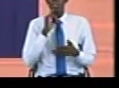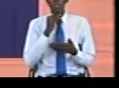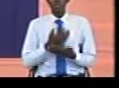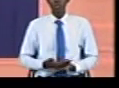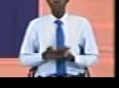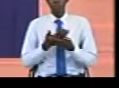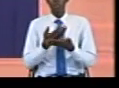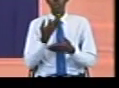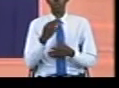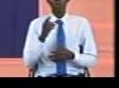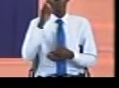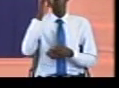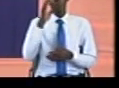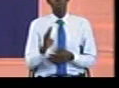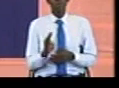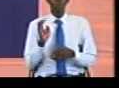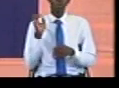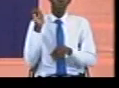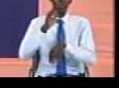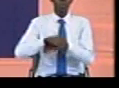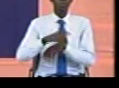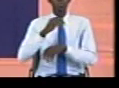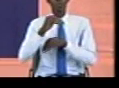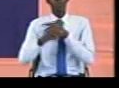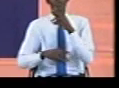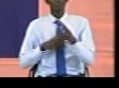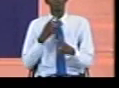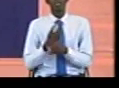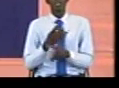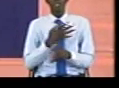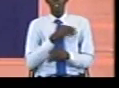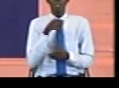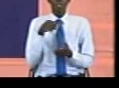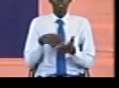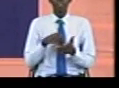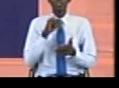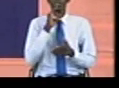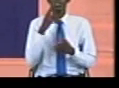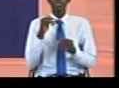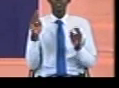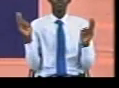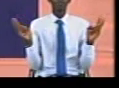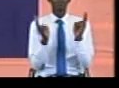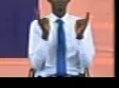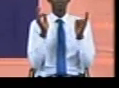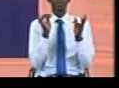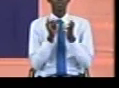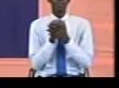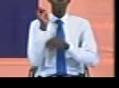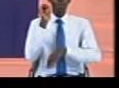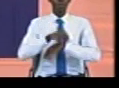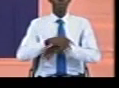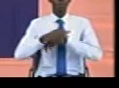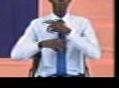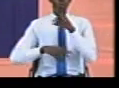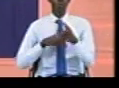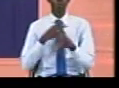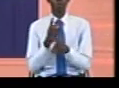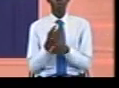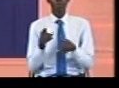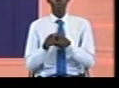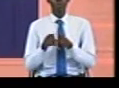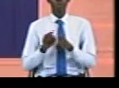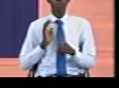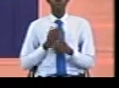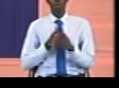God overcometh the world. And this is the victory that overcometh the world, even our faith.